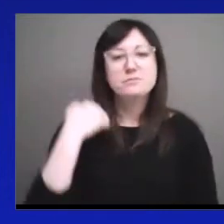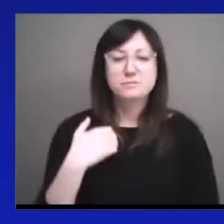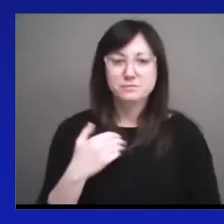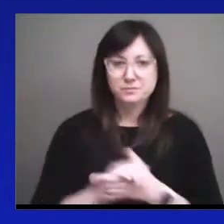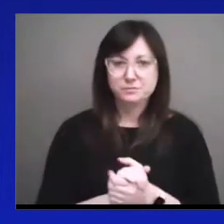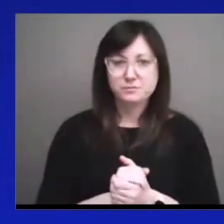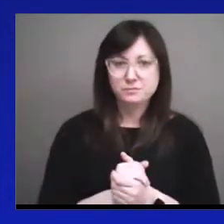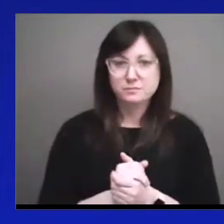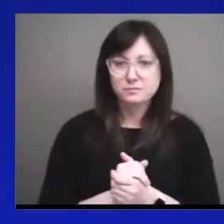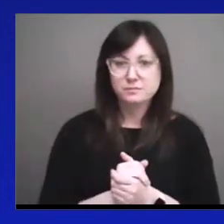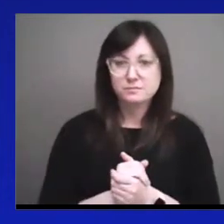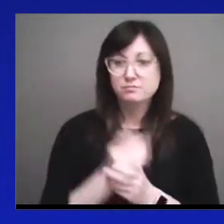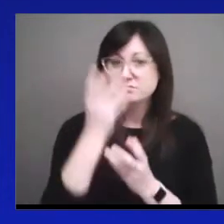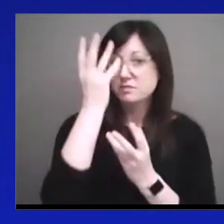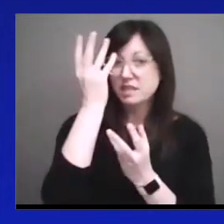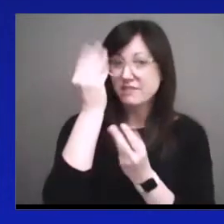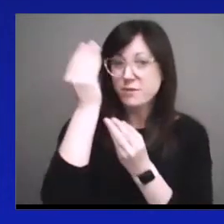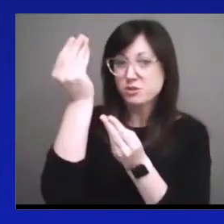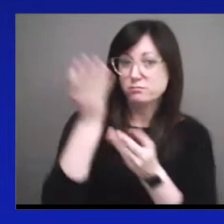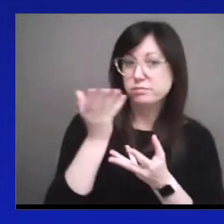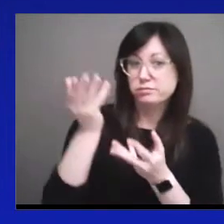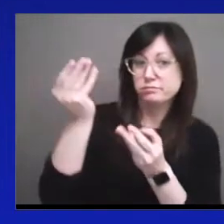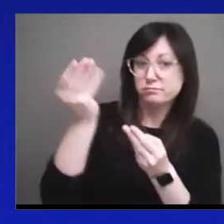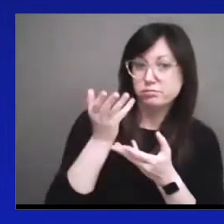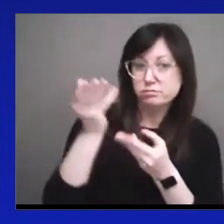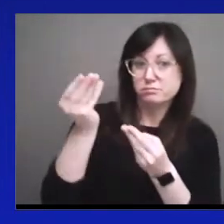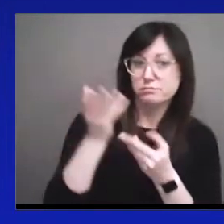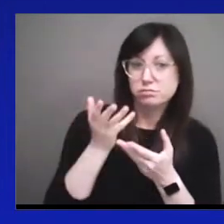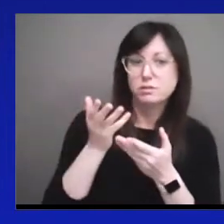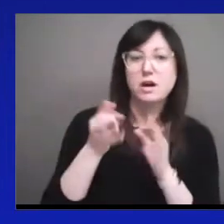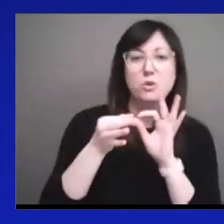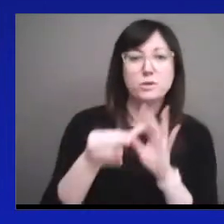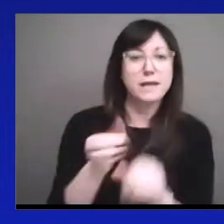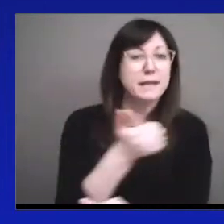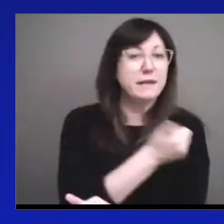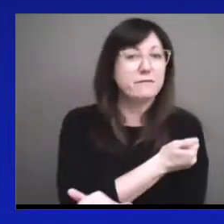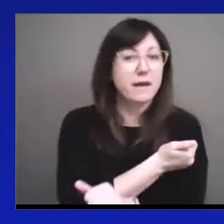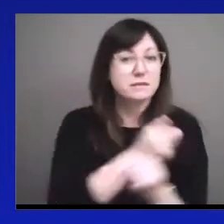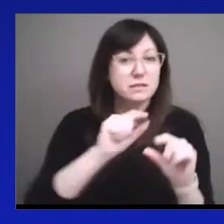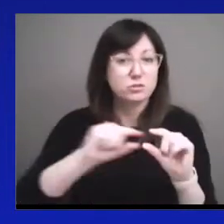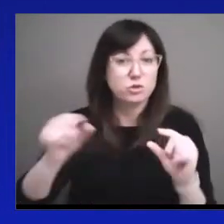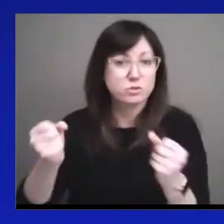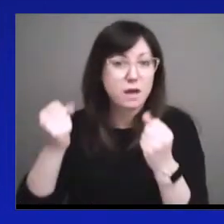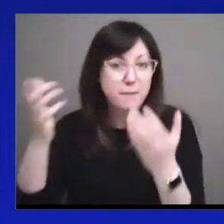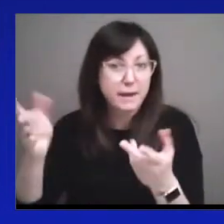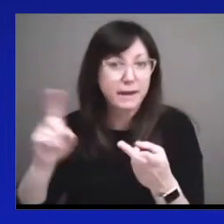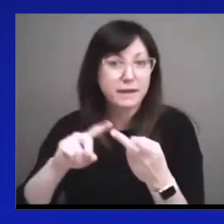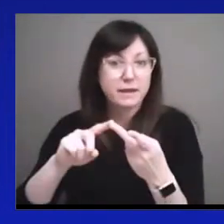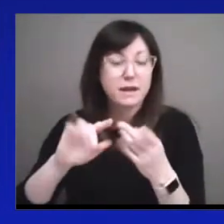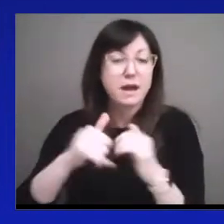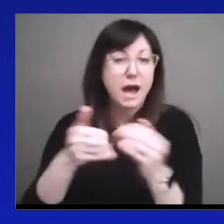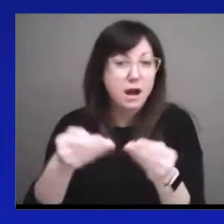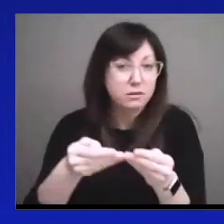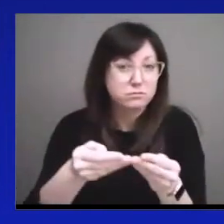getting updates on the vaccine supply and the plans to distribute it is through